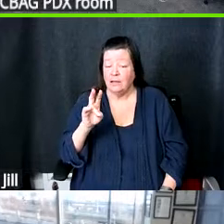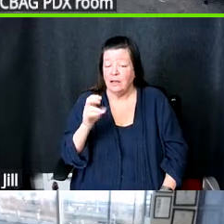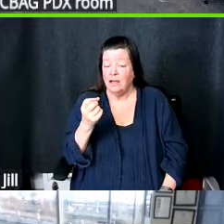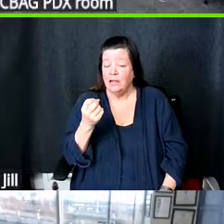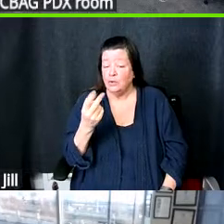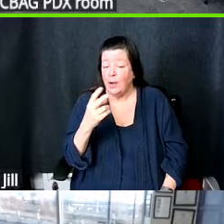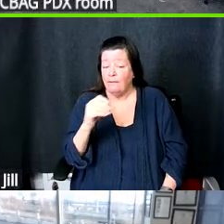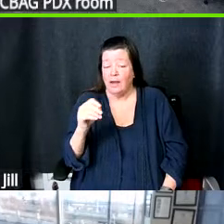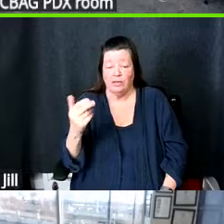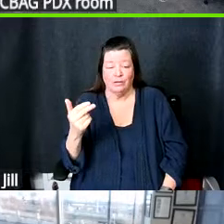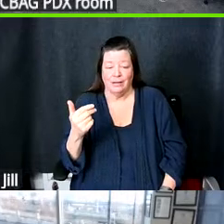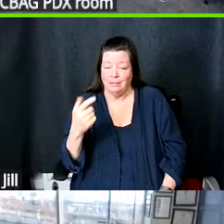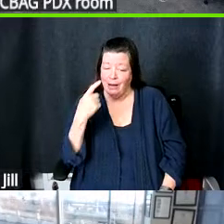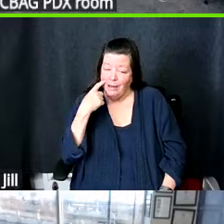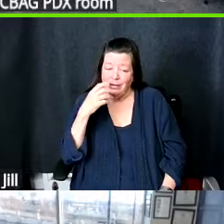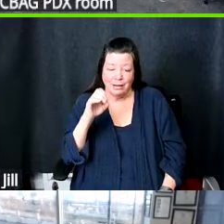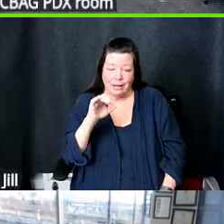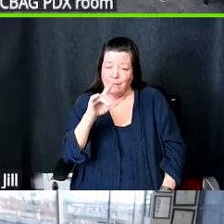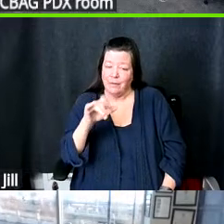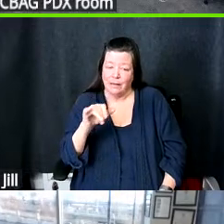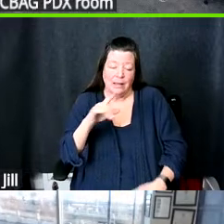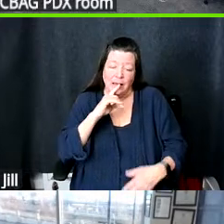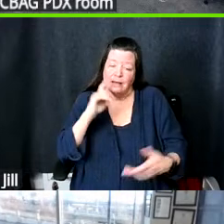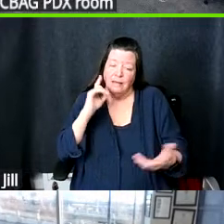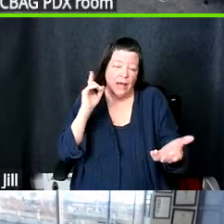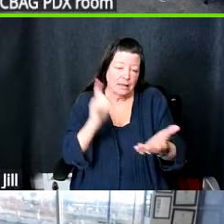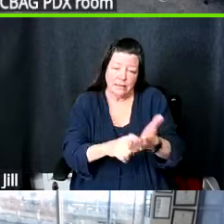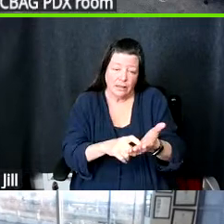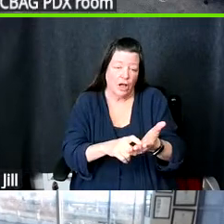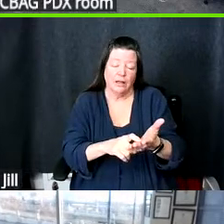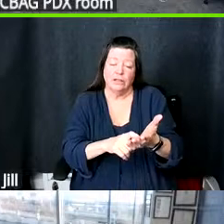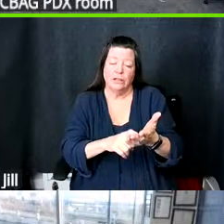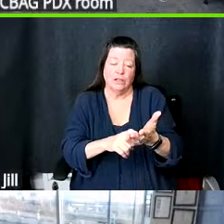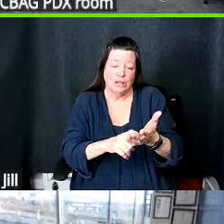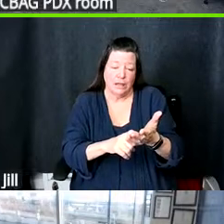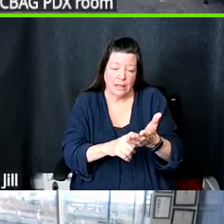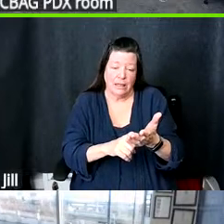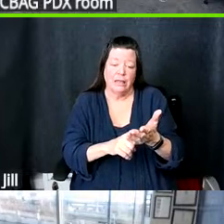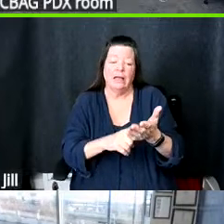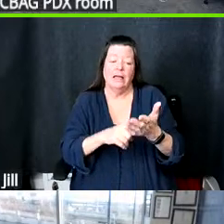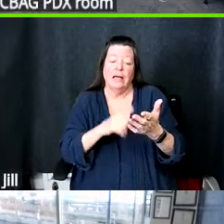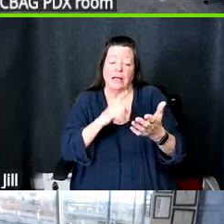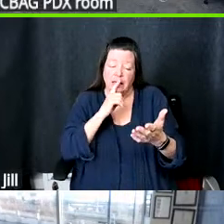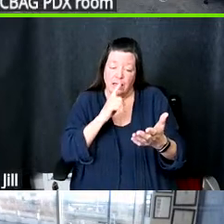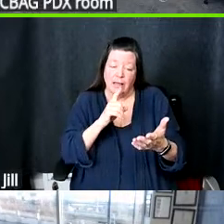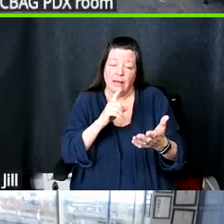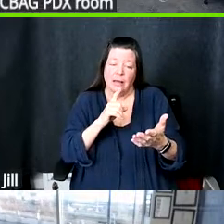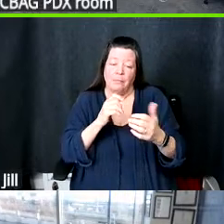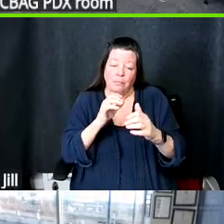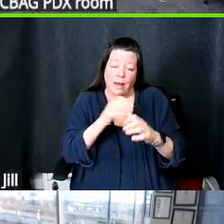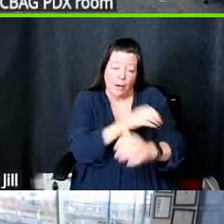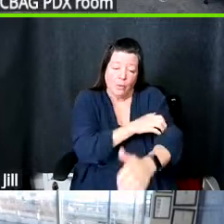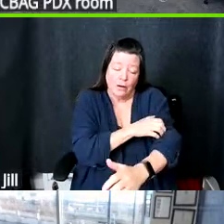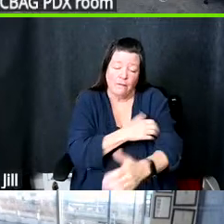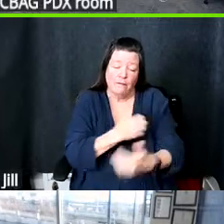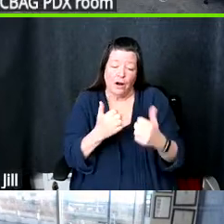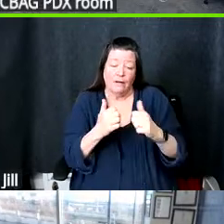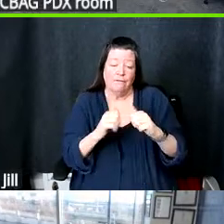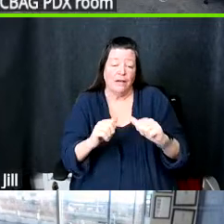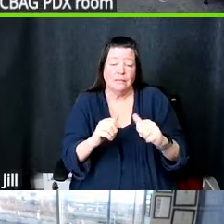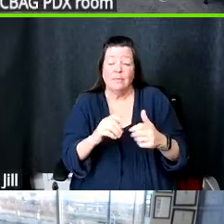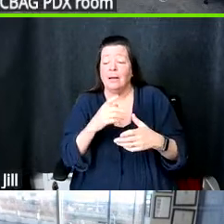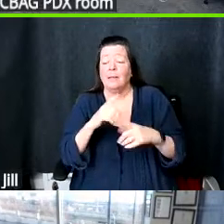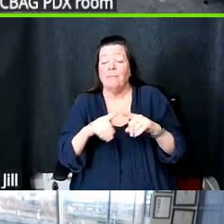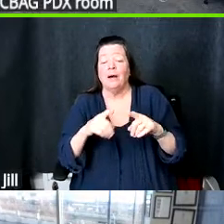on, Emily. I think these are acknowledging the catalytic power of the IBR investment that our community is making, but are outside